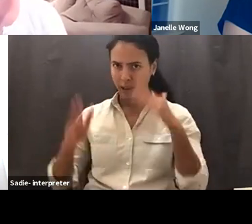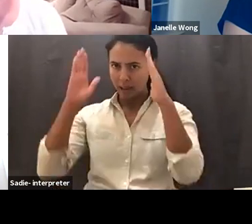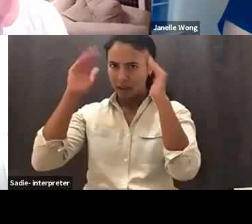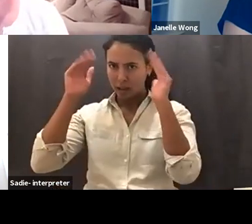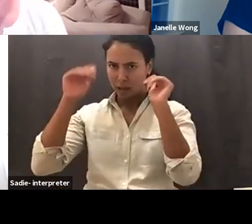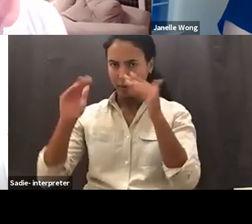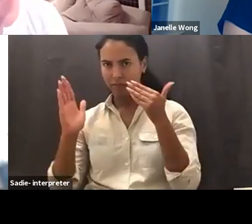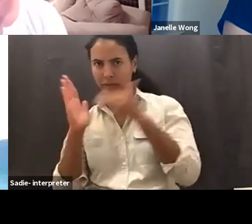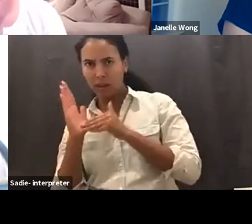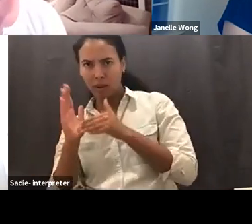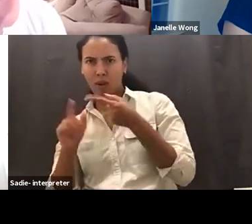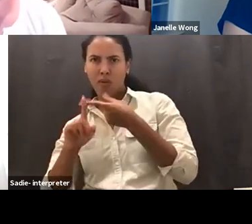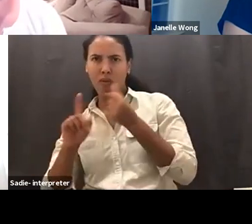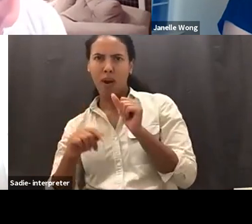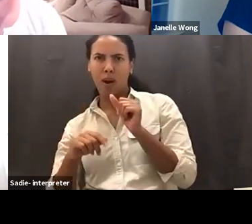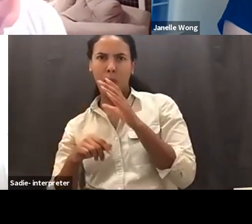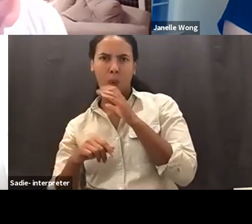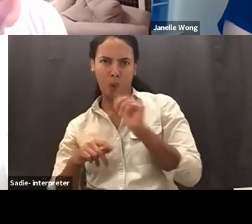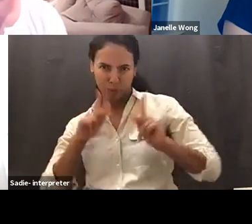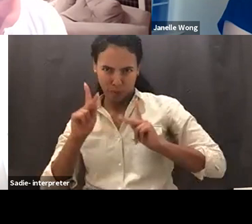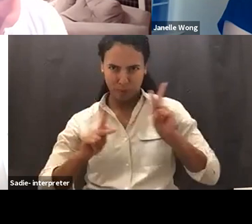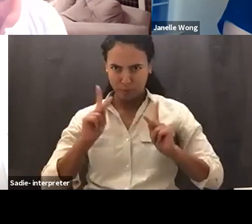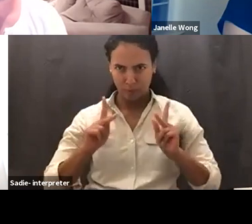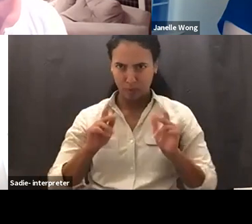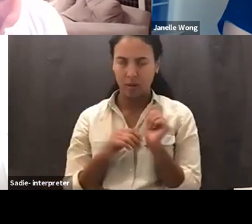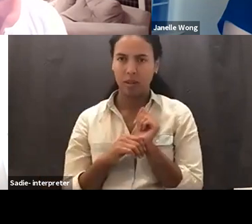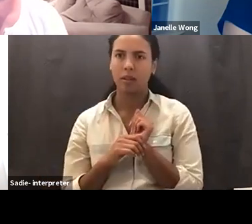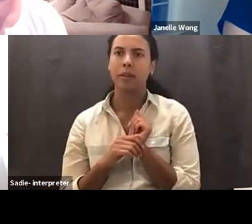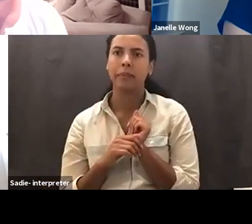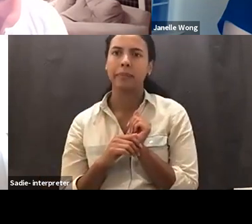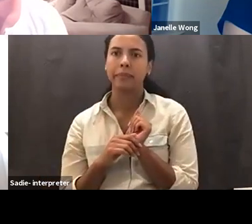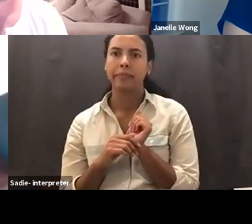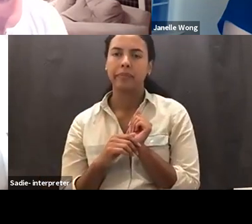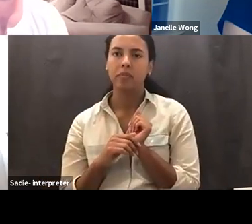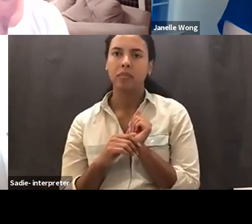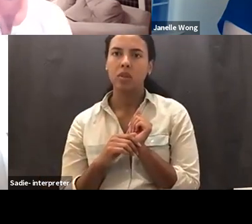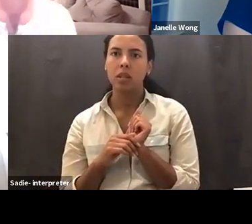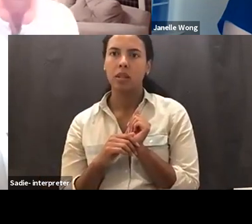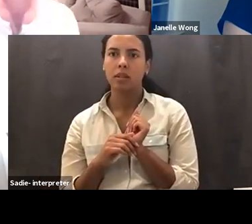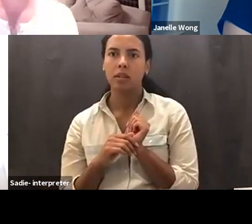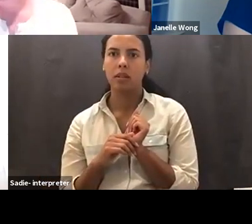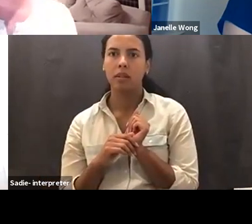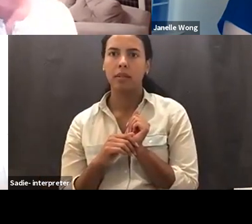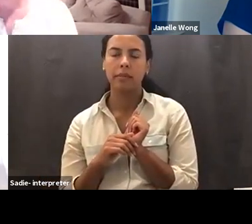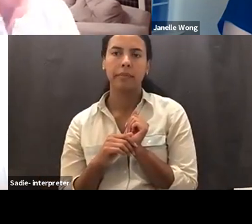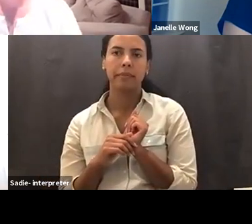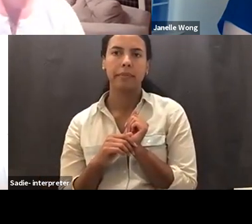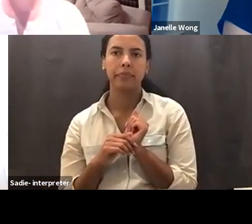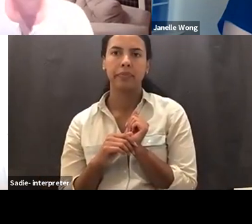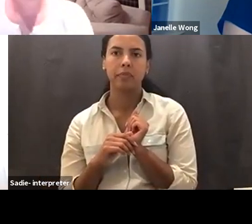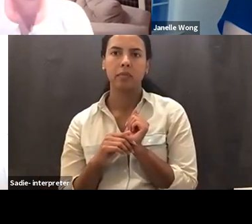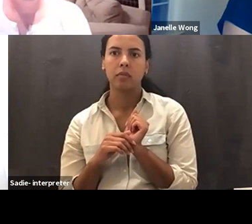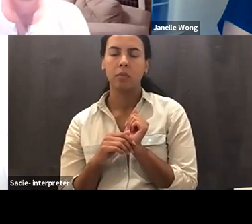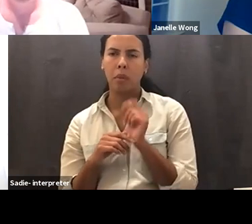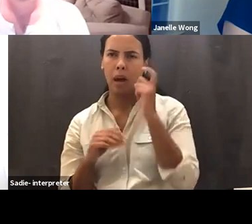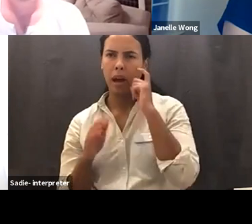actually, over the course of like some of the research we've been doing, particularly into like youth education groups in the diaspora, there are a lot of young